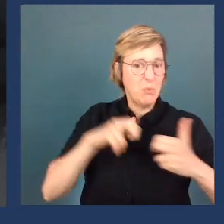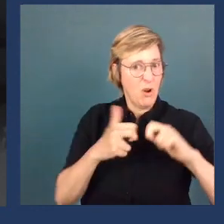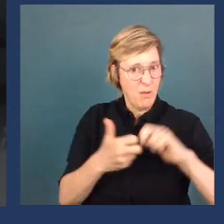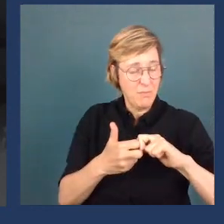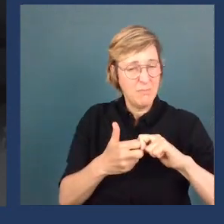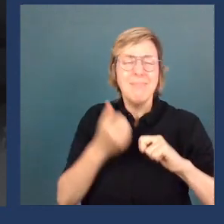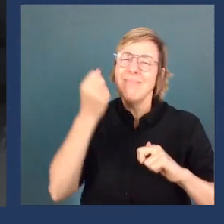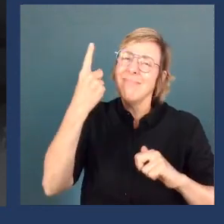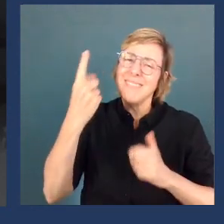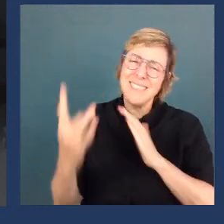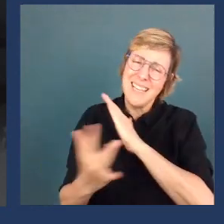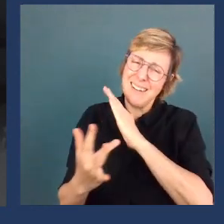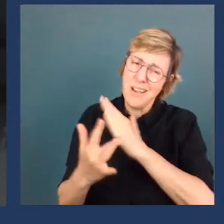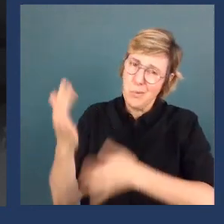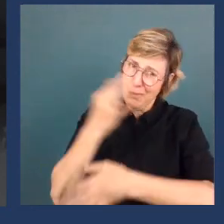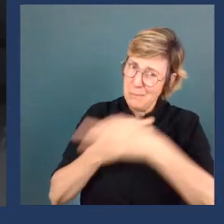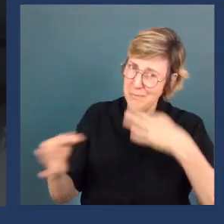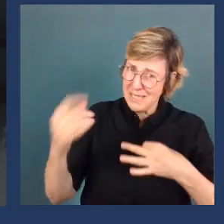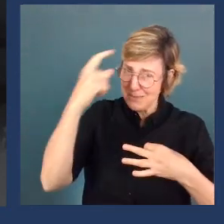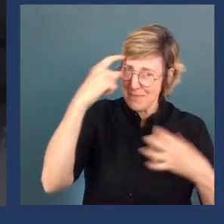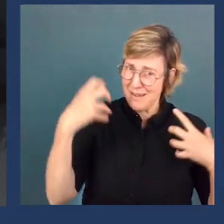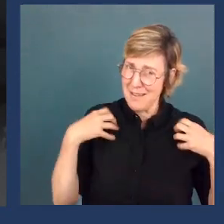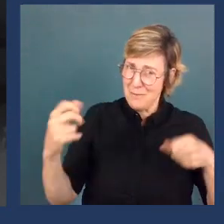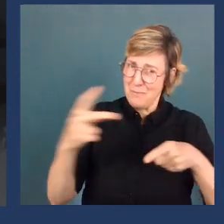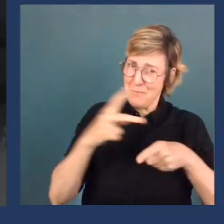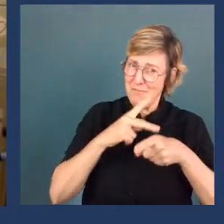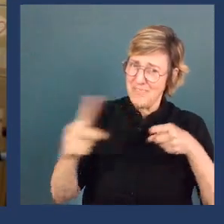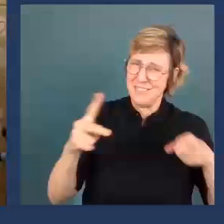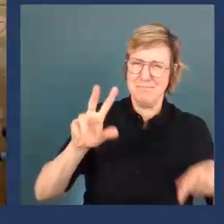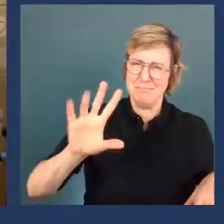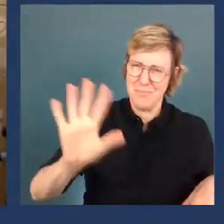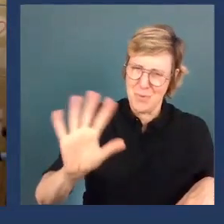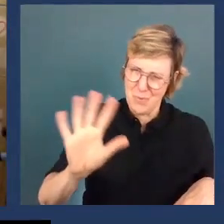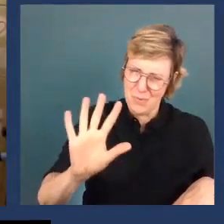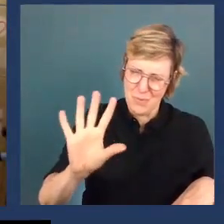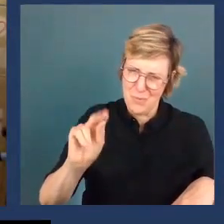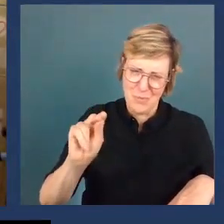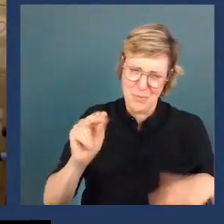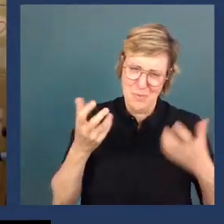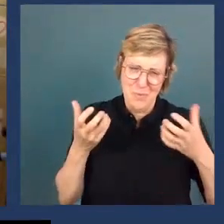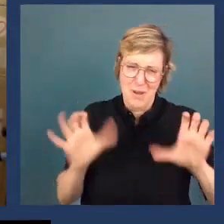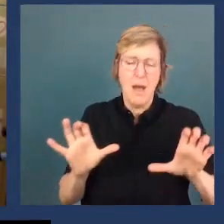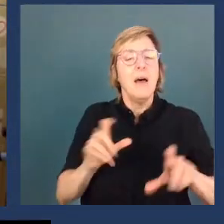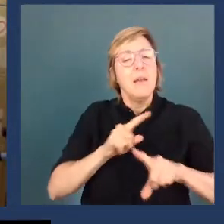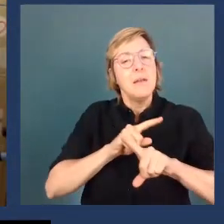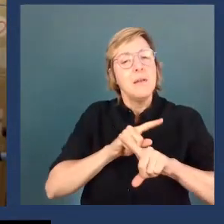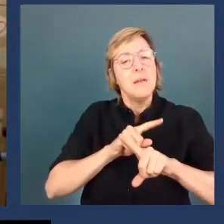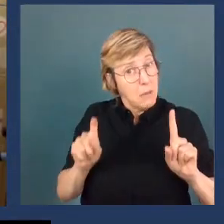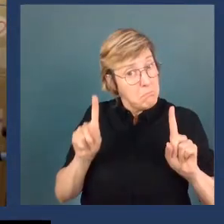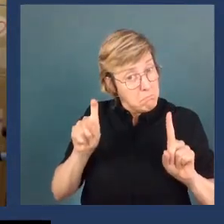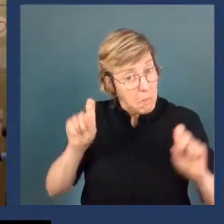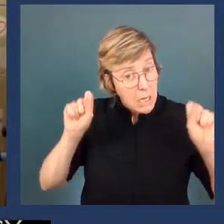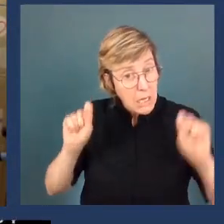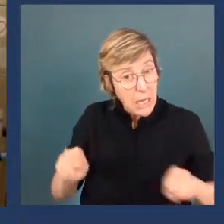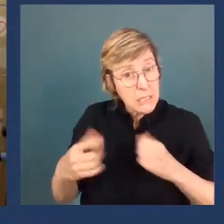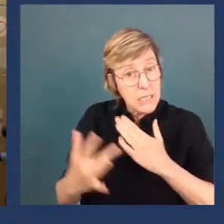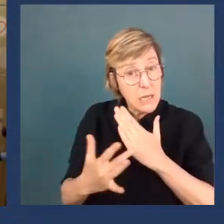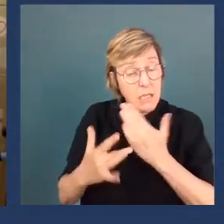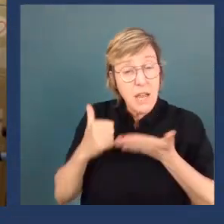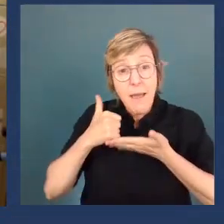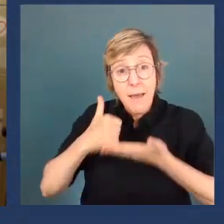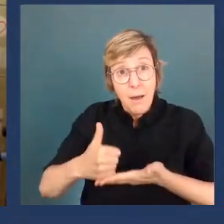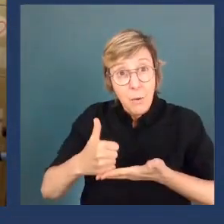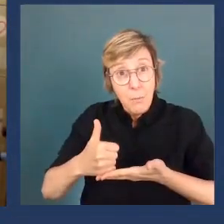technology to replace mental health professionals, we were looking at, can technology help the